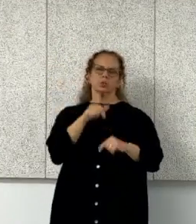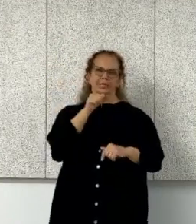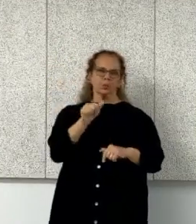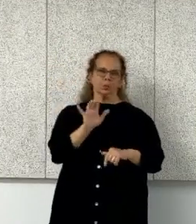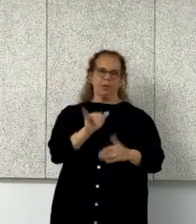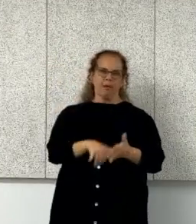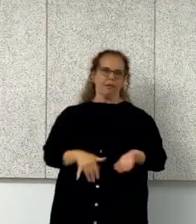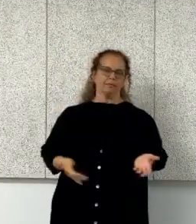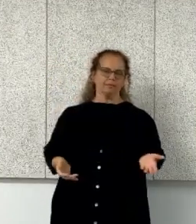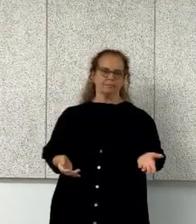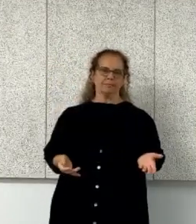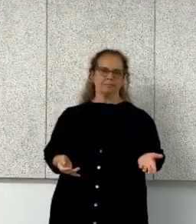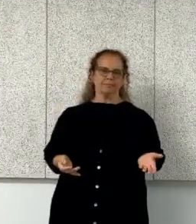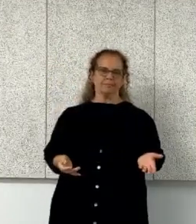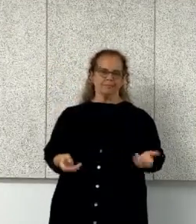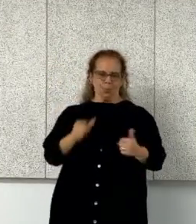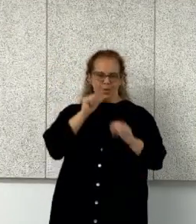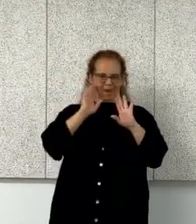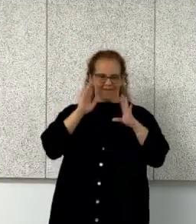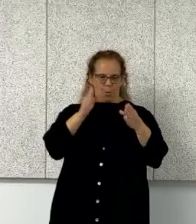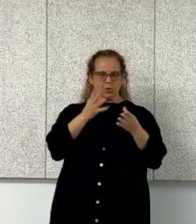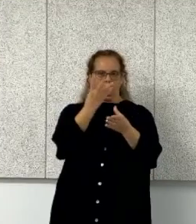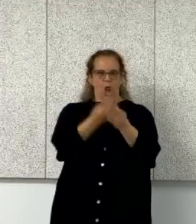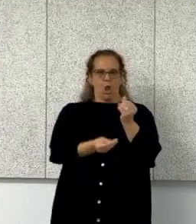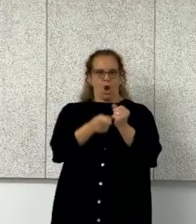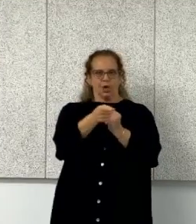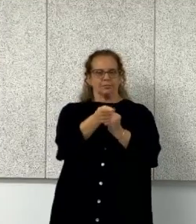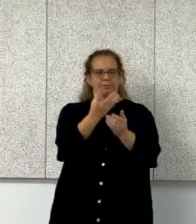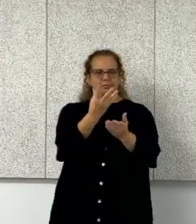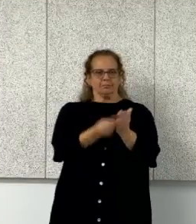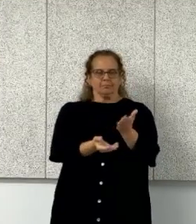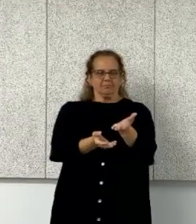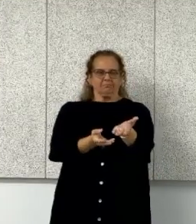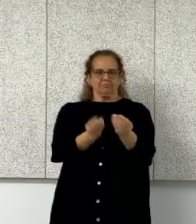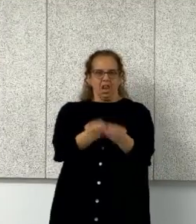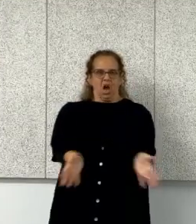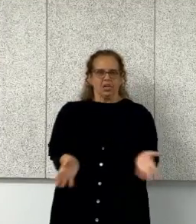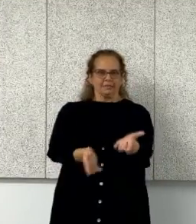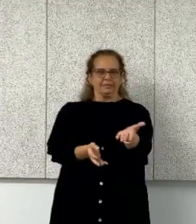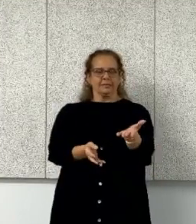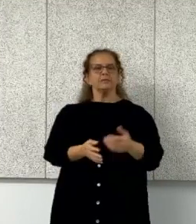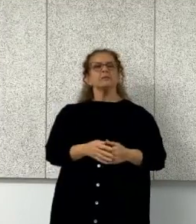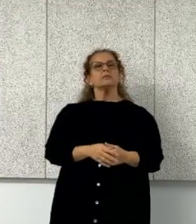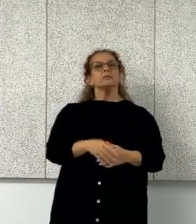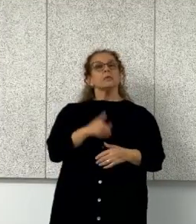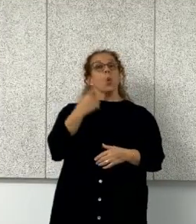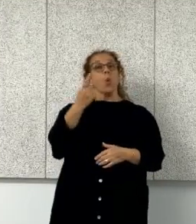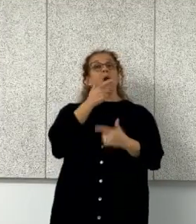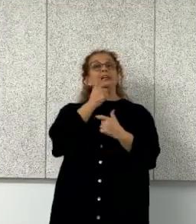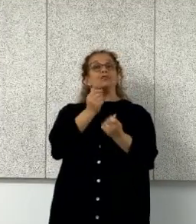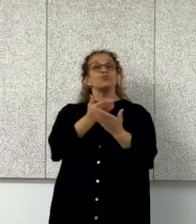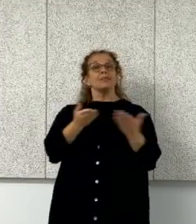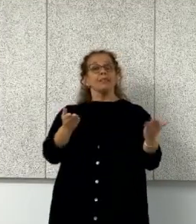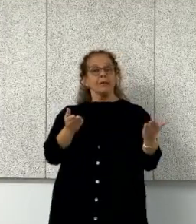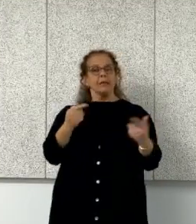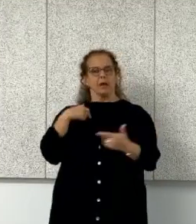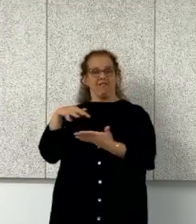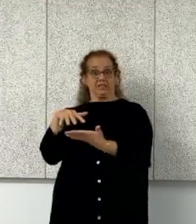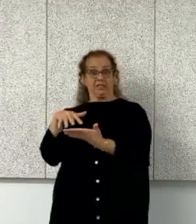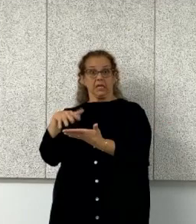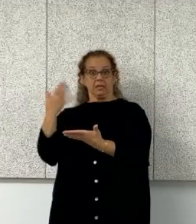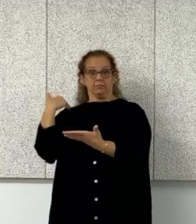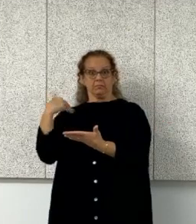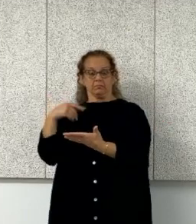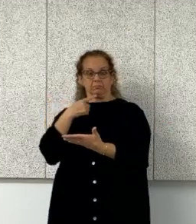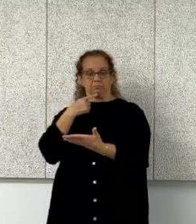We're hemorrhaging money by not paying a lot of attention to those audiences. One of the most interesting things that came out of the ABA study that we found